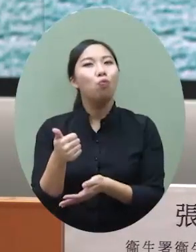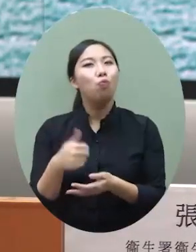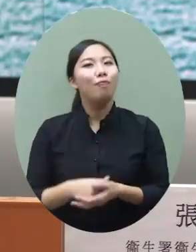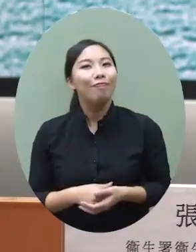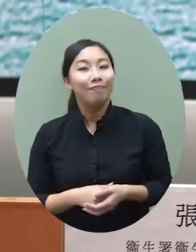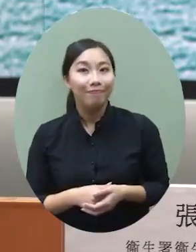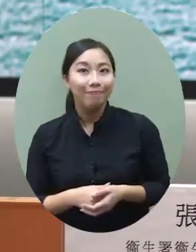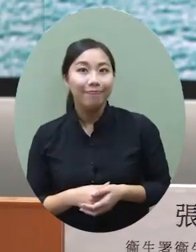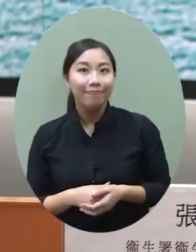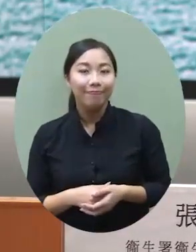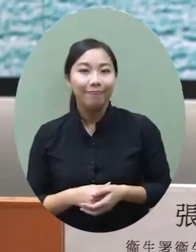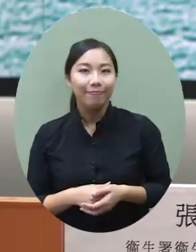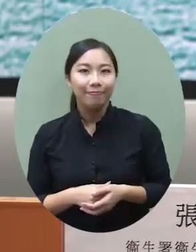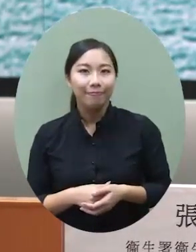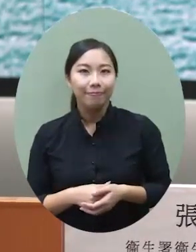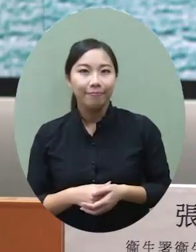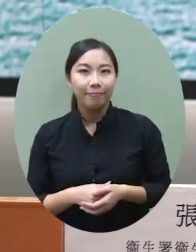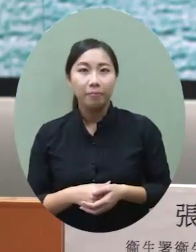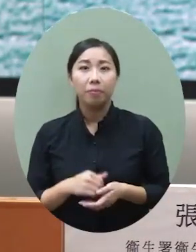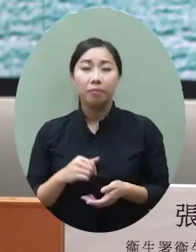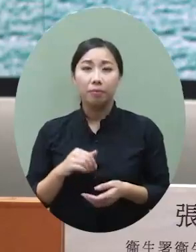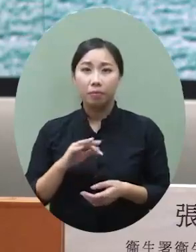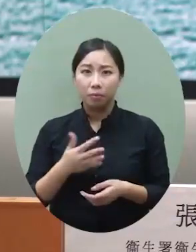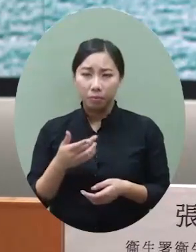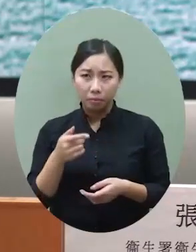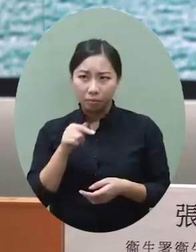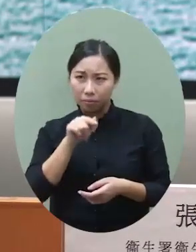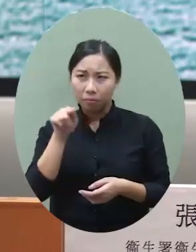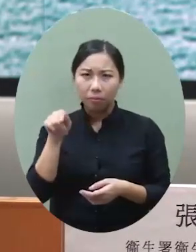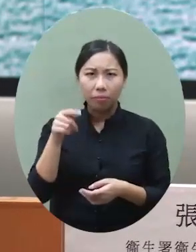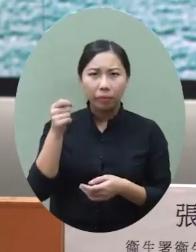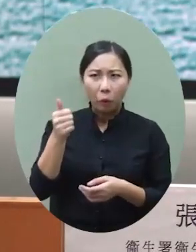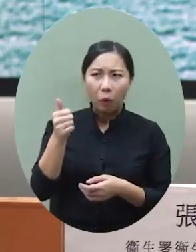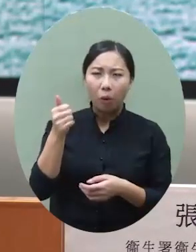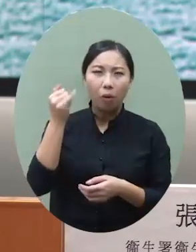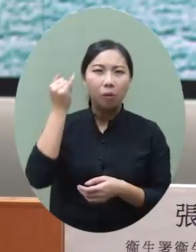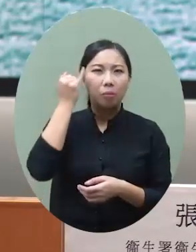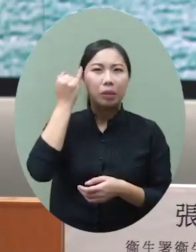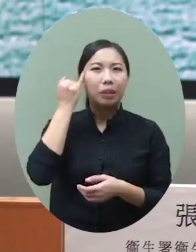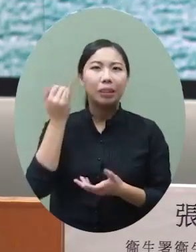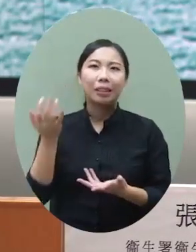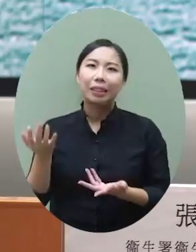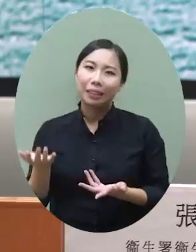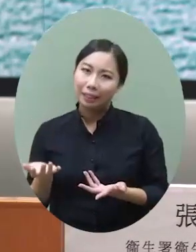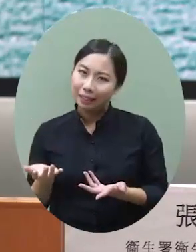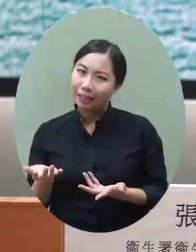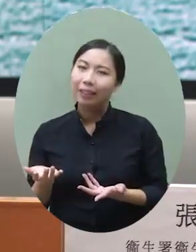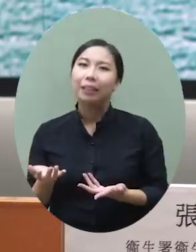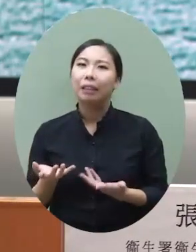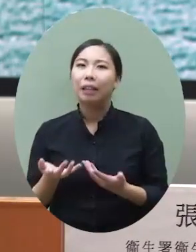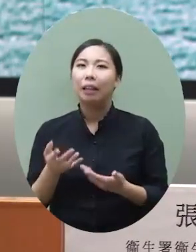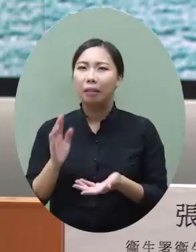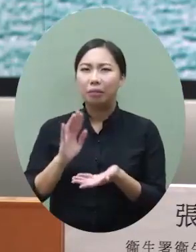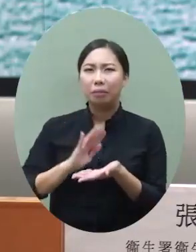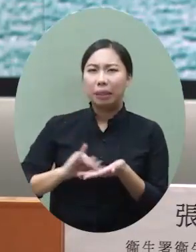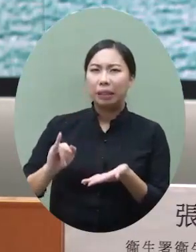unlinked local cases in the community. So we are not sure whether we have picked up all the cases in the community. It